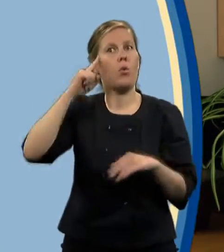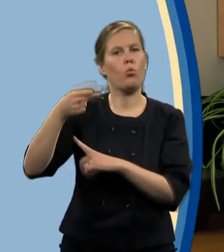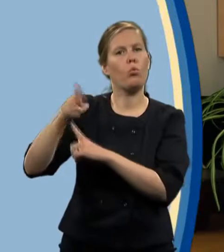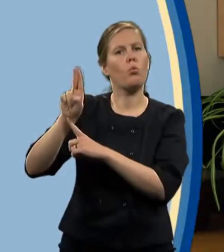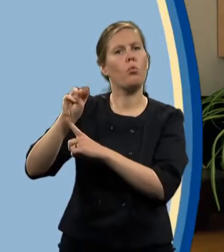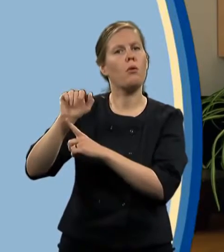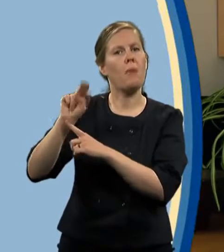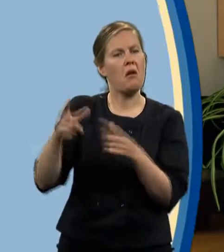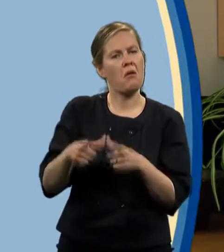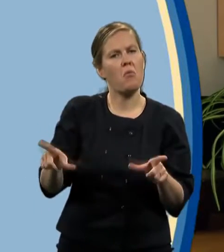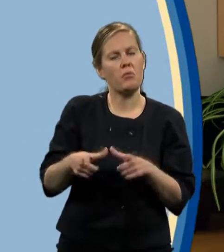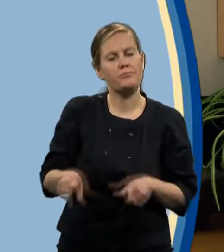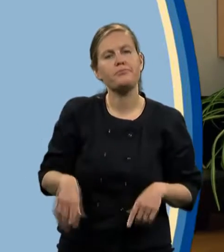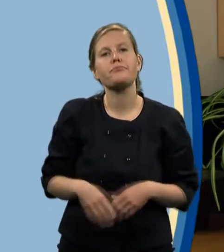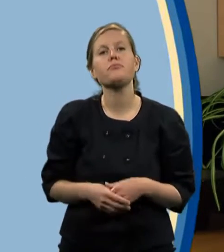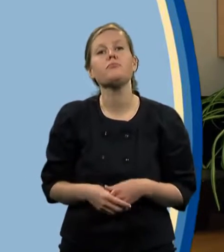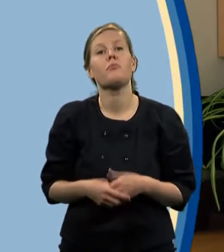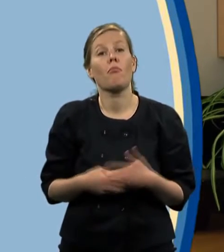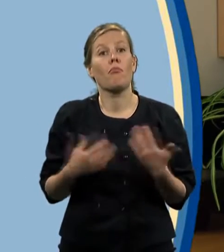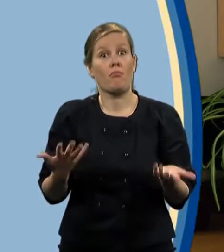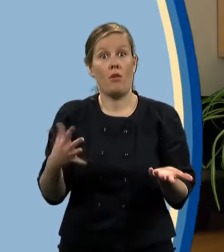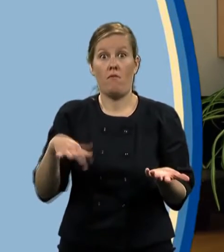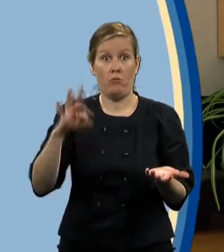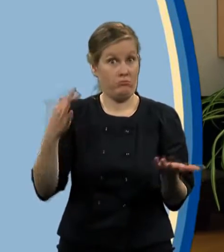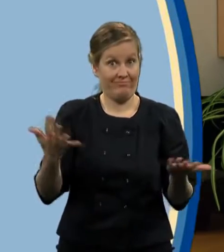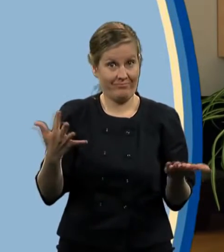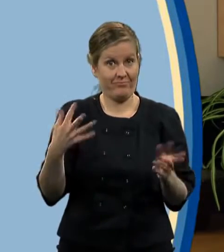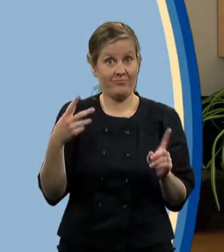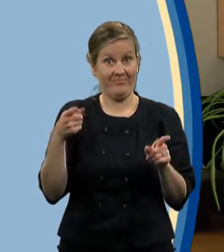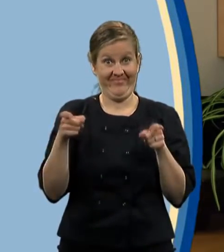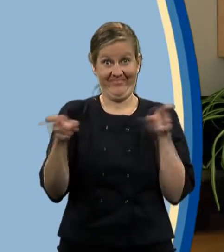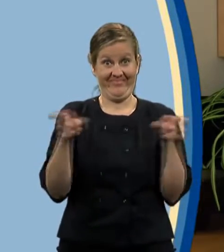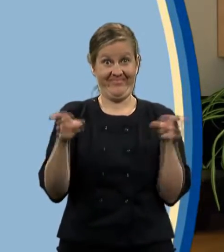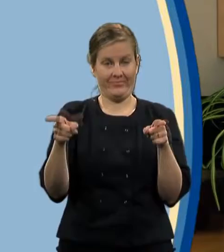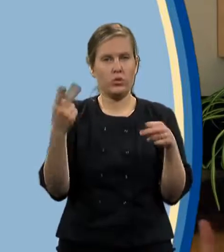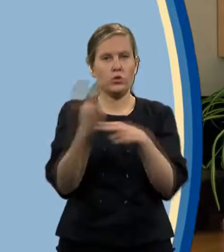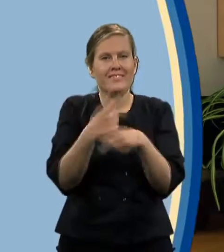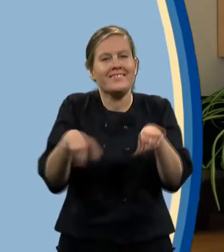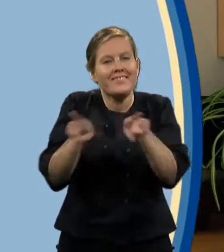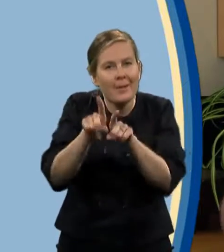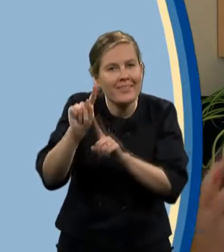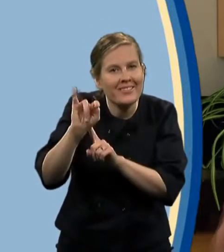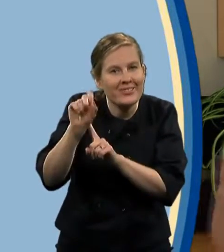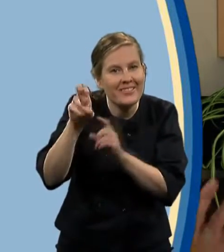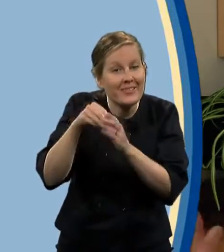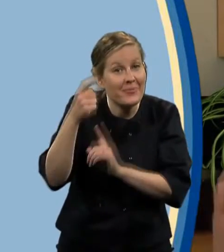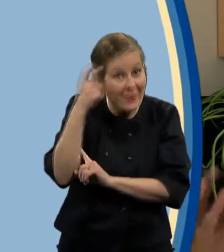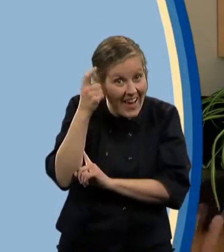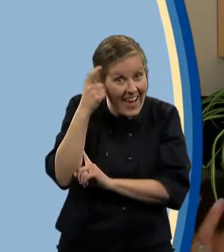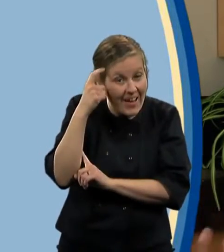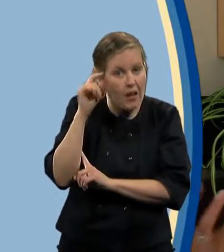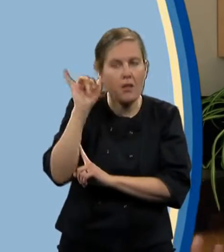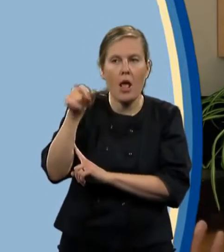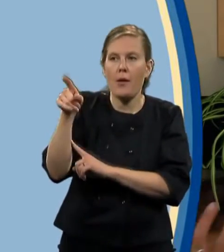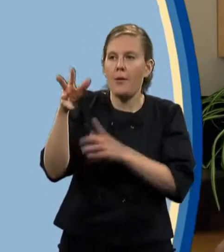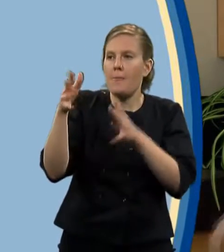language. And what we found is that the identical brain tissue was governing that level of